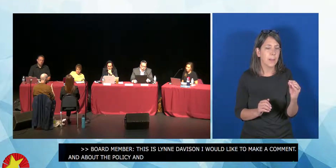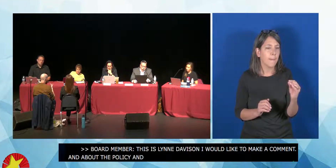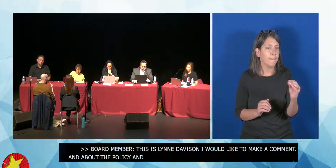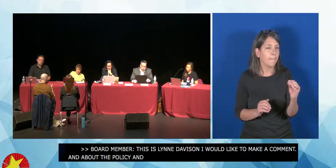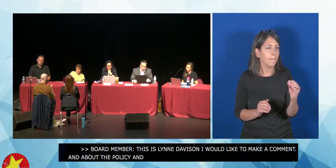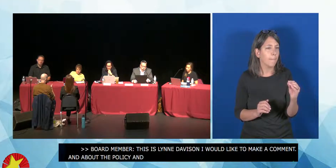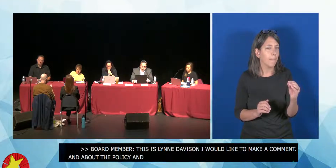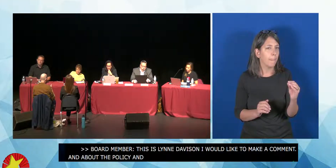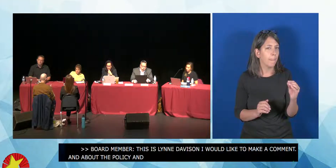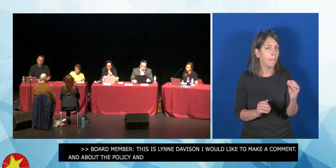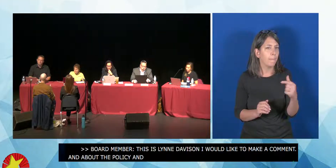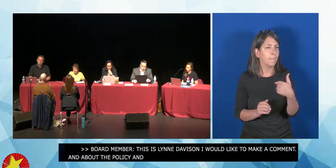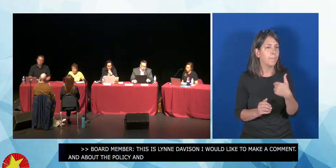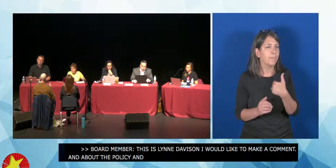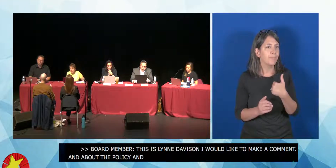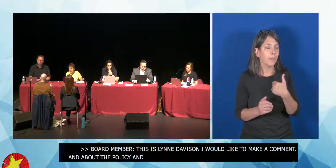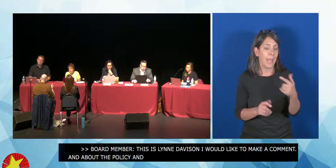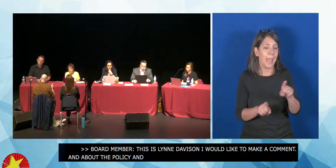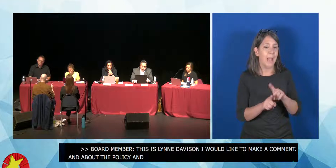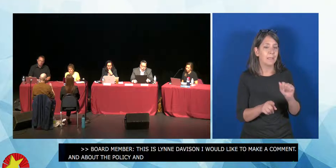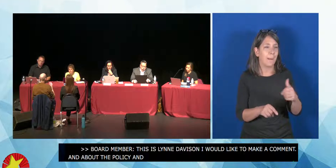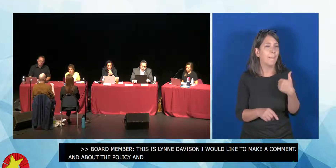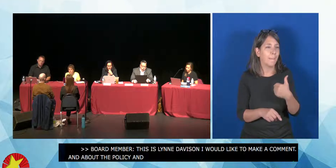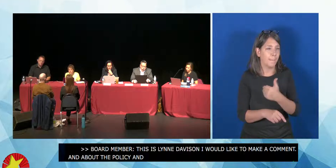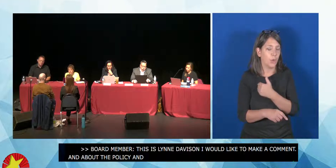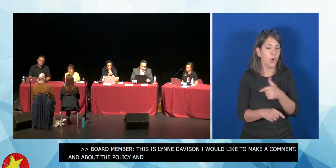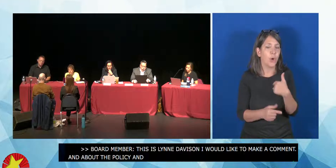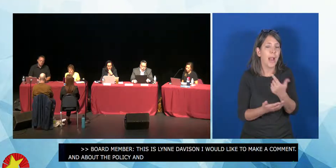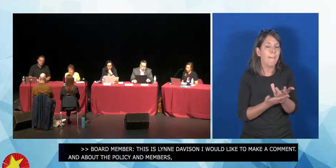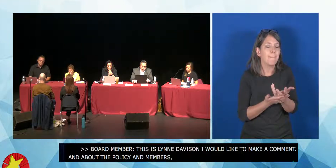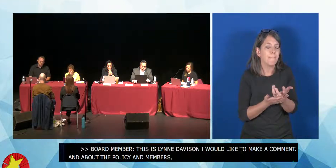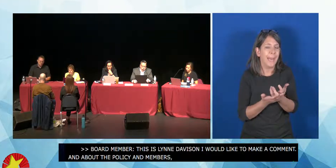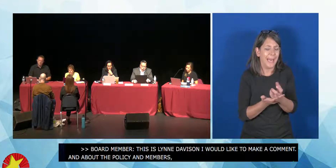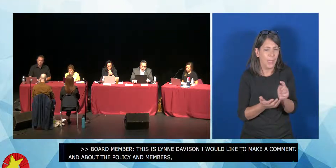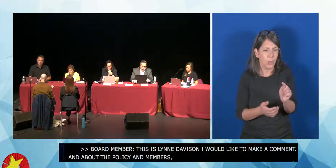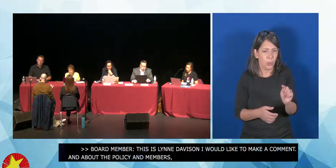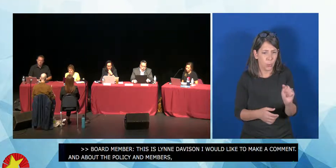I thank you. Appreciate all